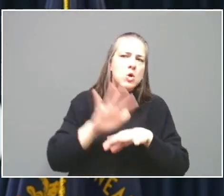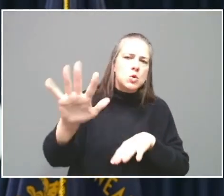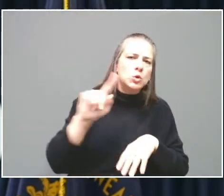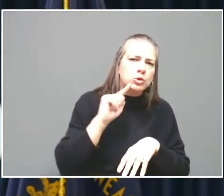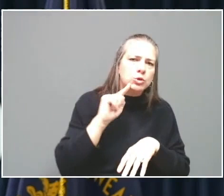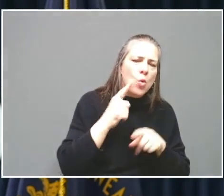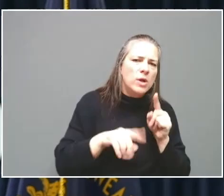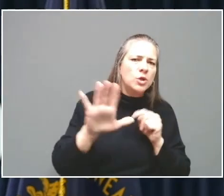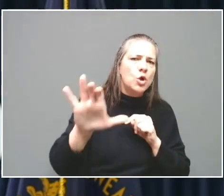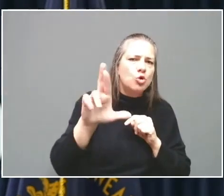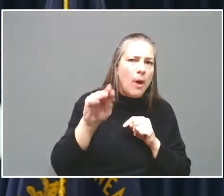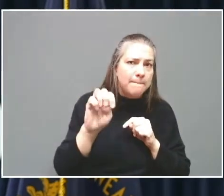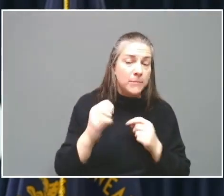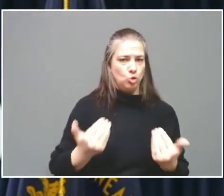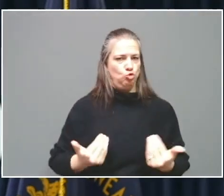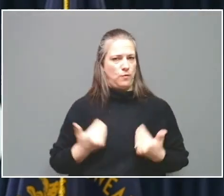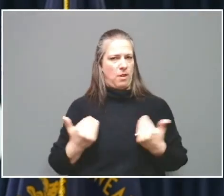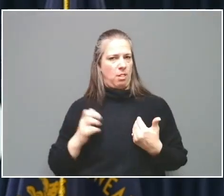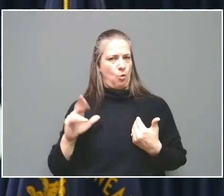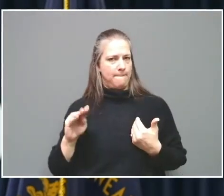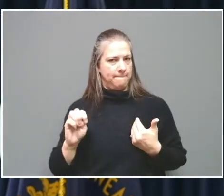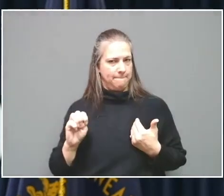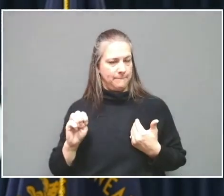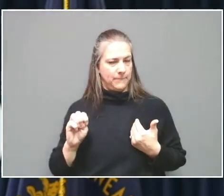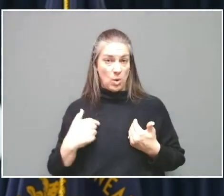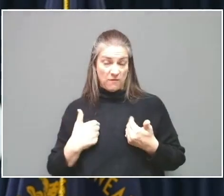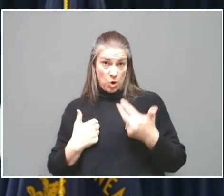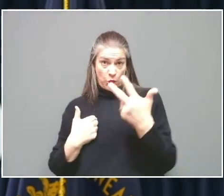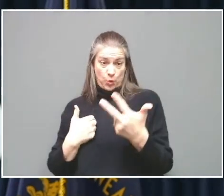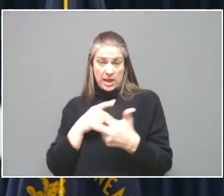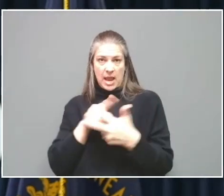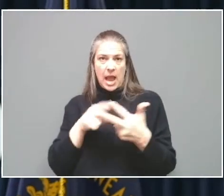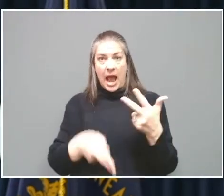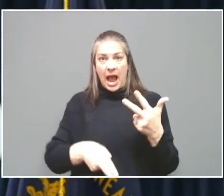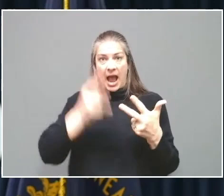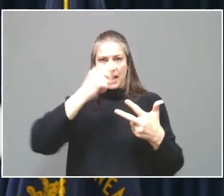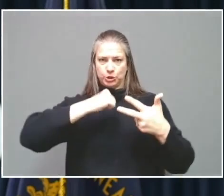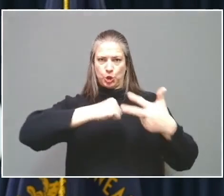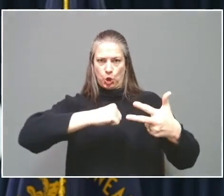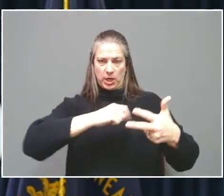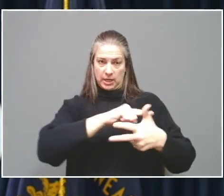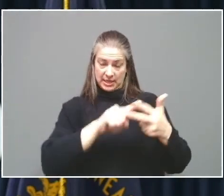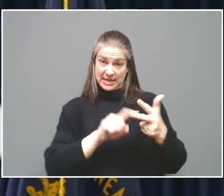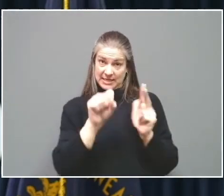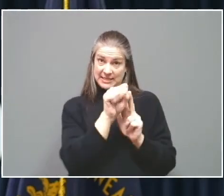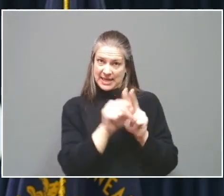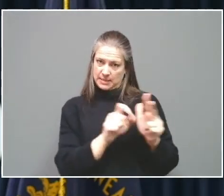crime by the juveniles. We have 3 high secure facilities that we have state police now at, just in